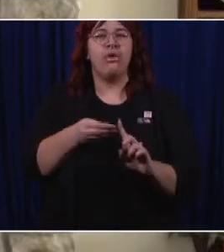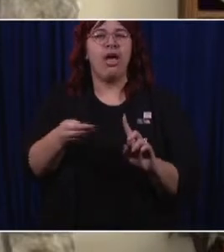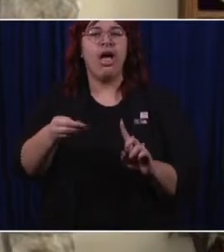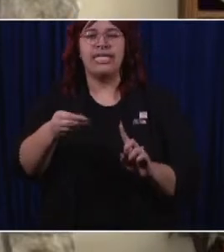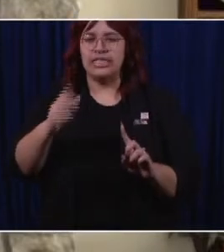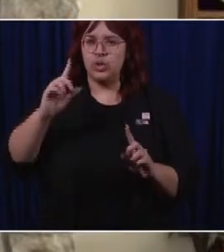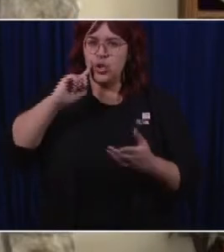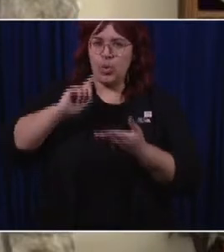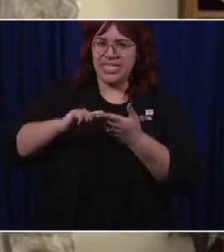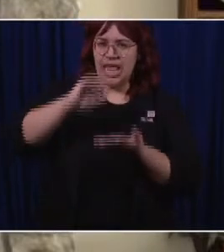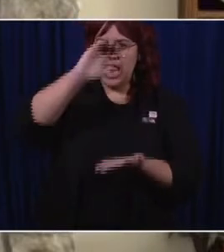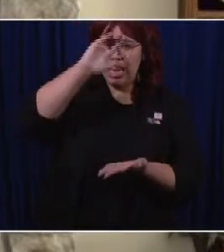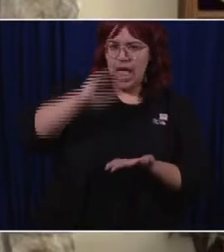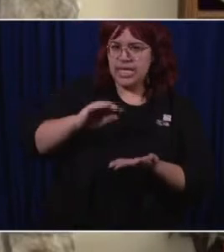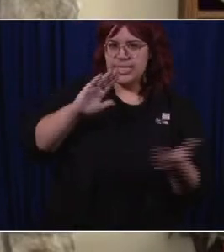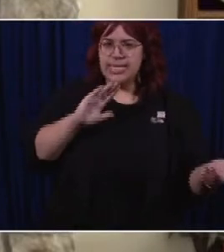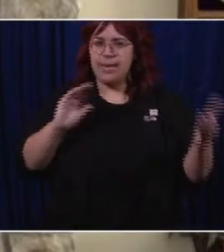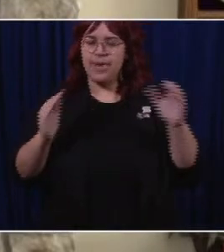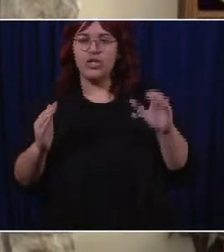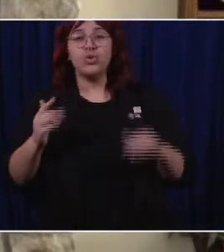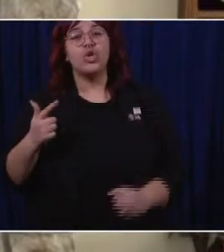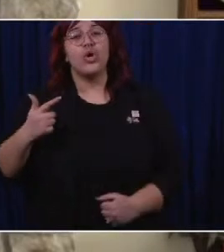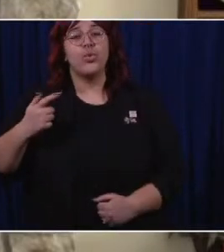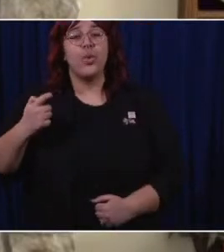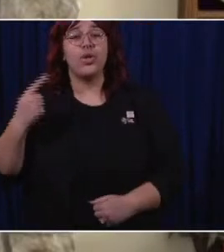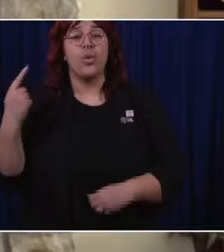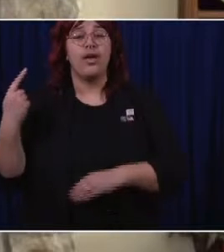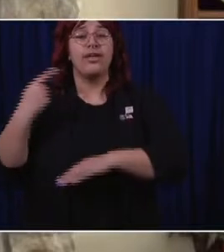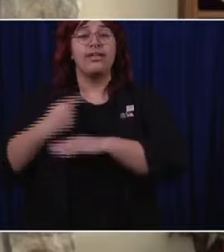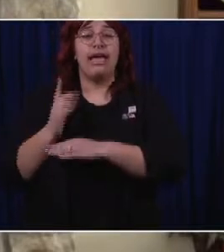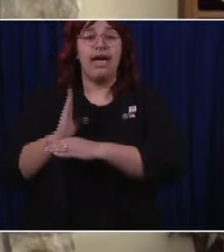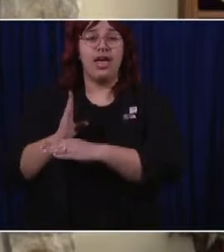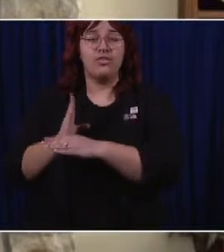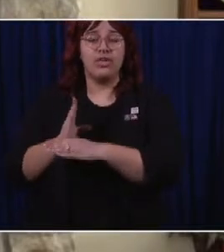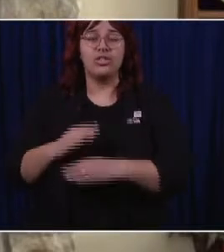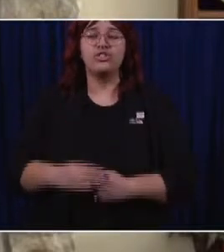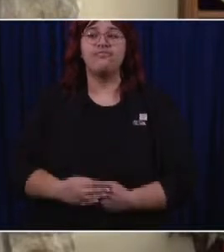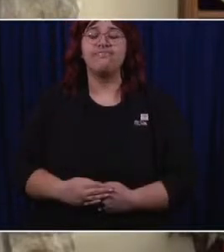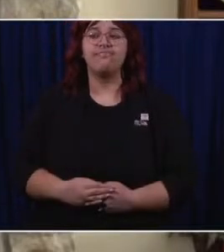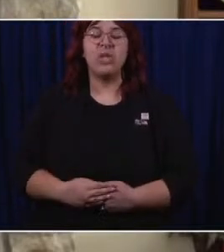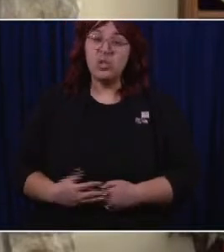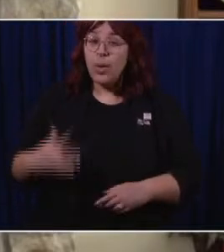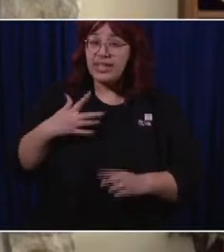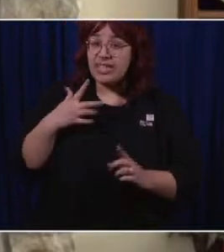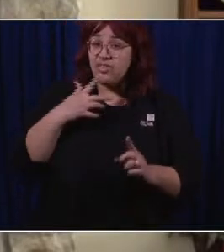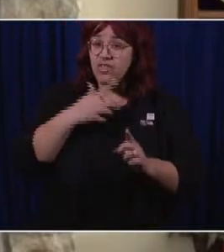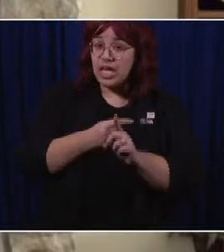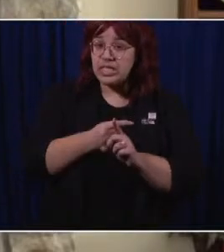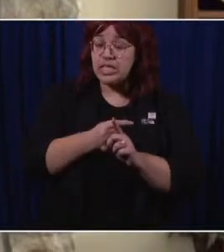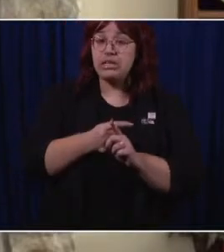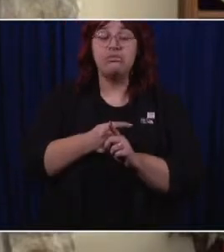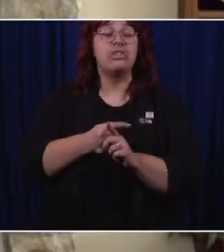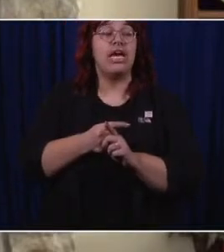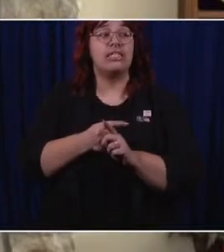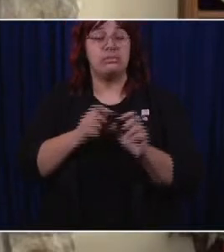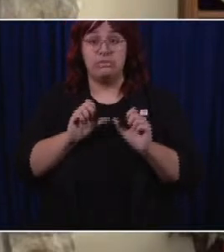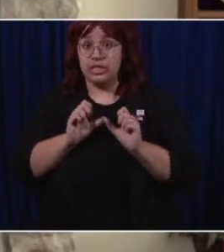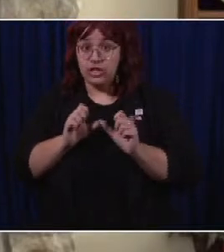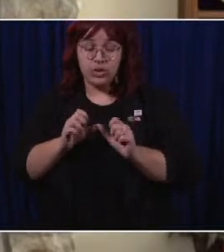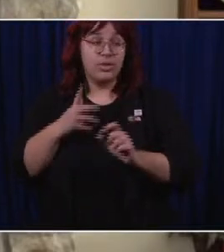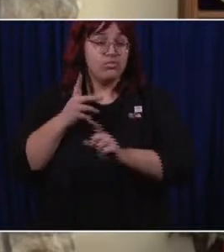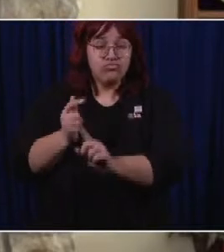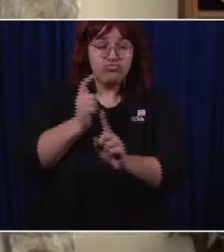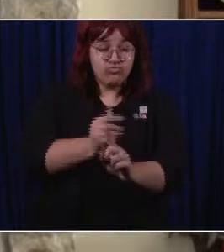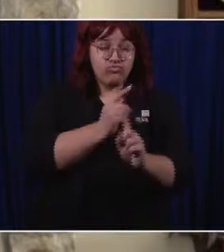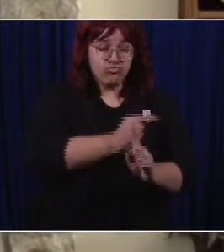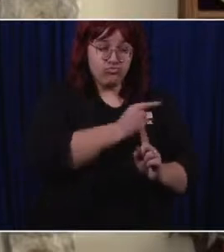21-day average. So as we continue to roll out the vaccine, do you believe testing will be pushed